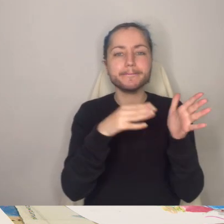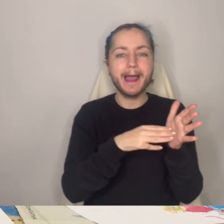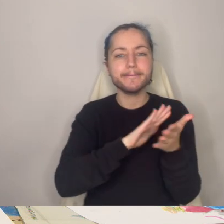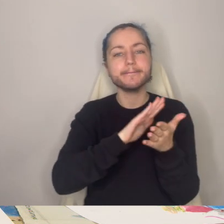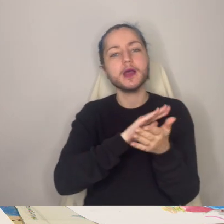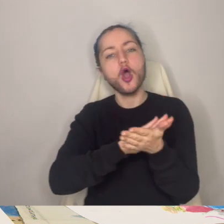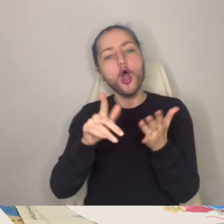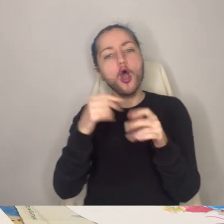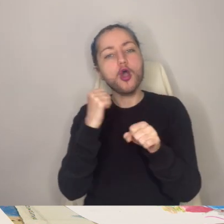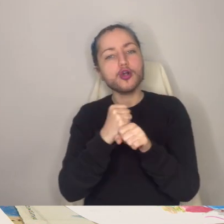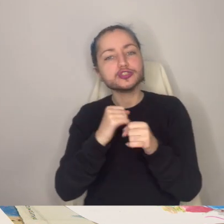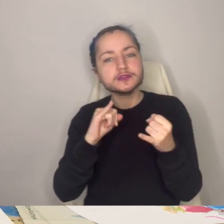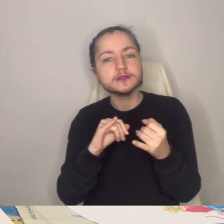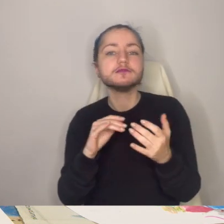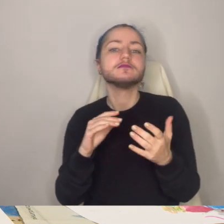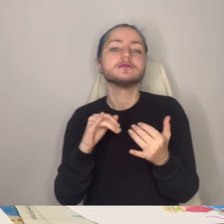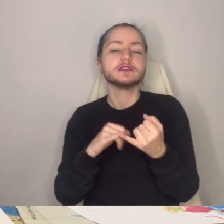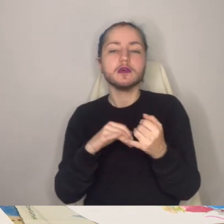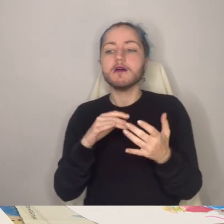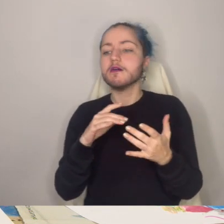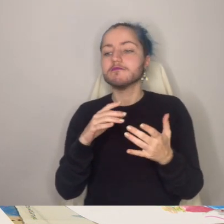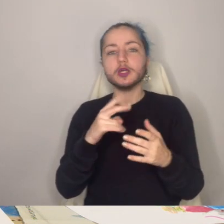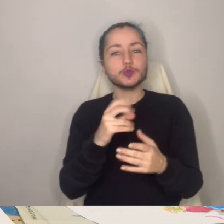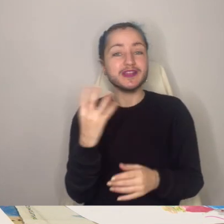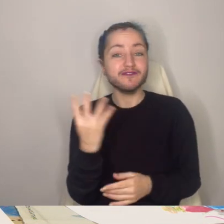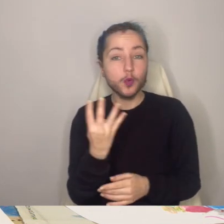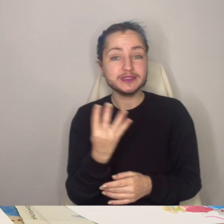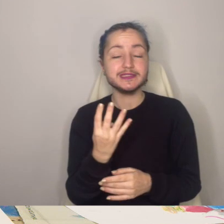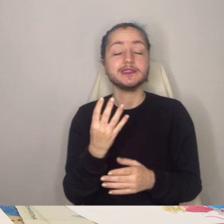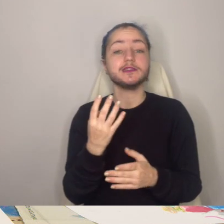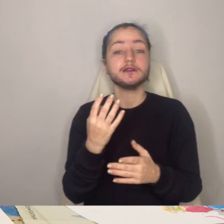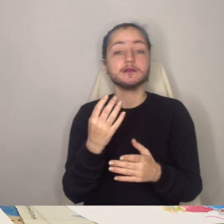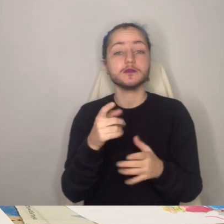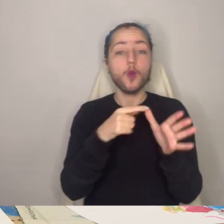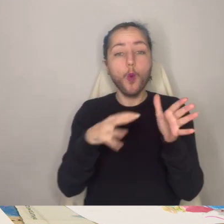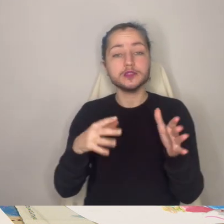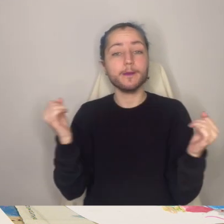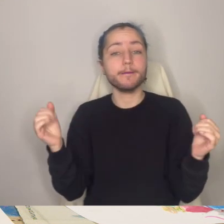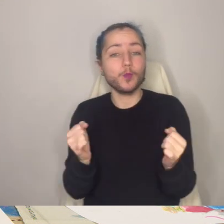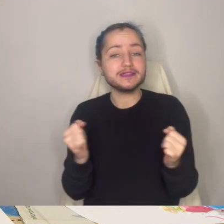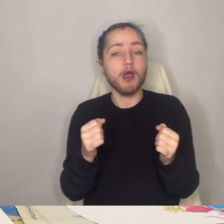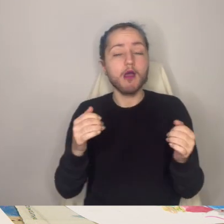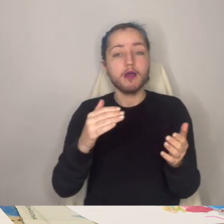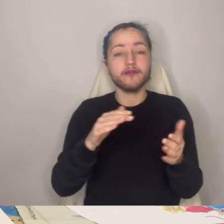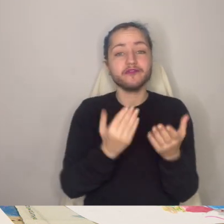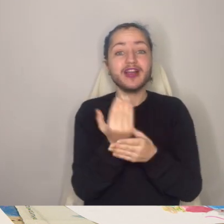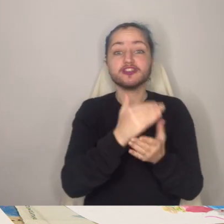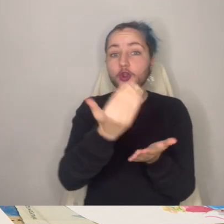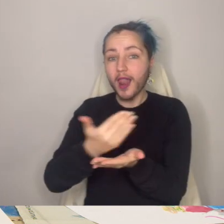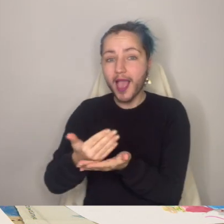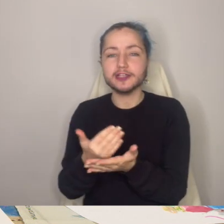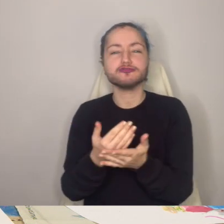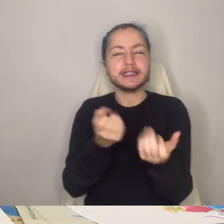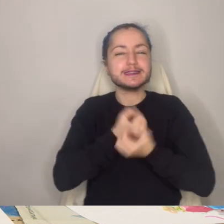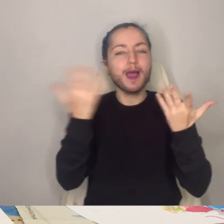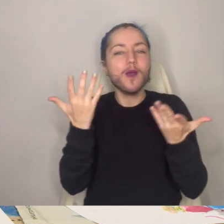Hogg's 2014 Autumn-Winter collection. As it was a dedication to Pussy Riot, the feminist group. So there's